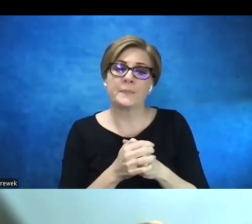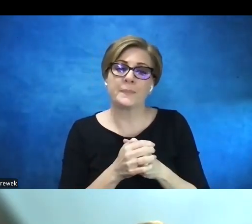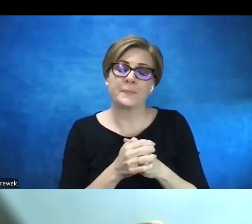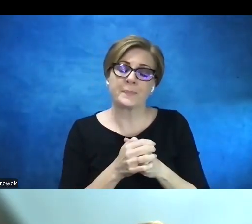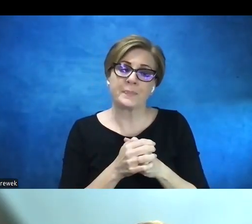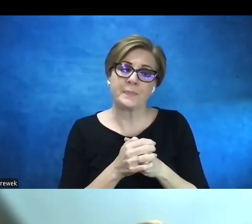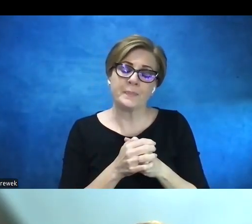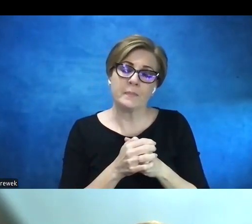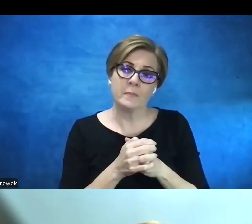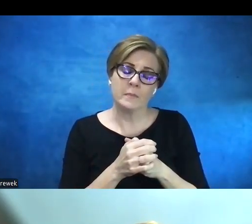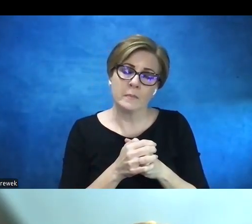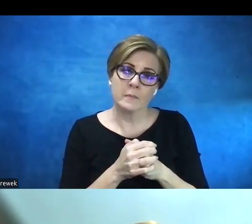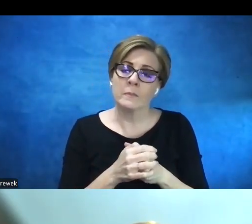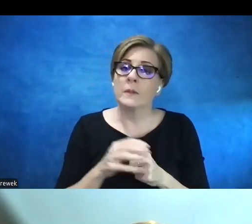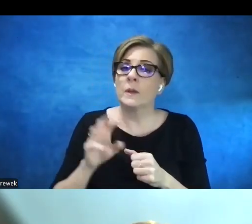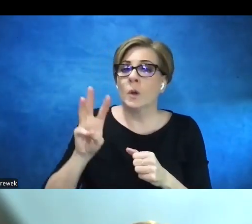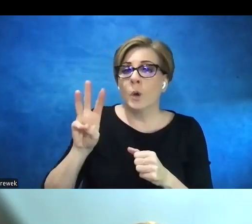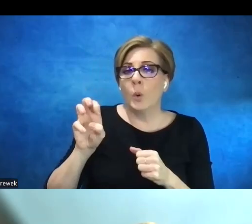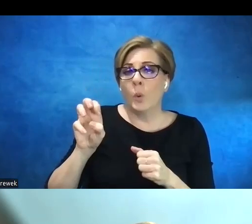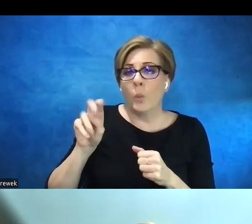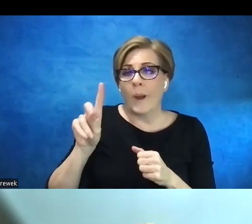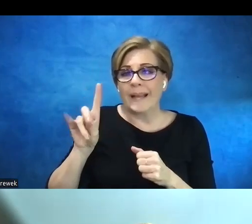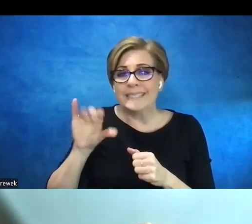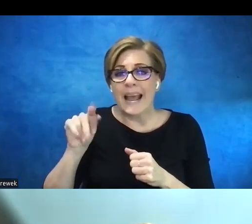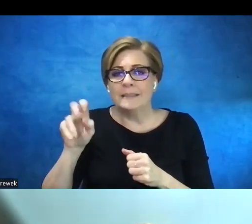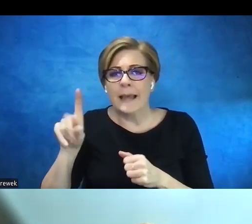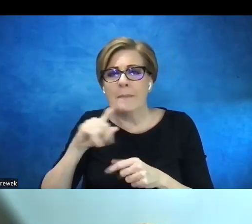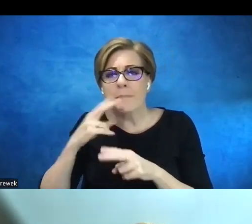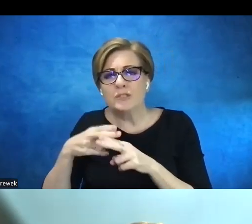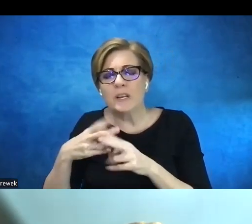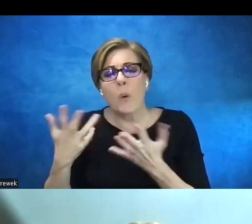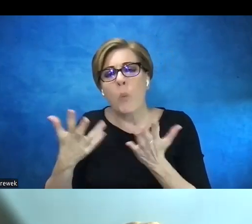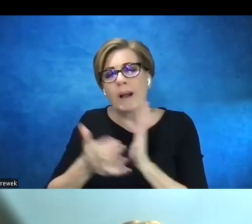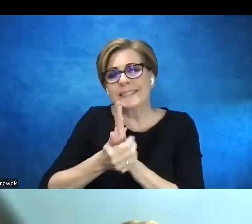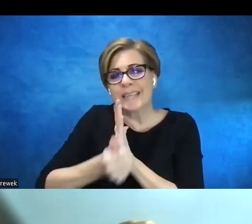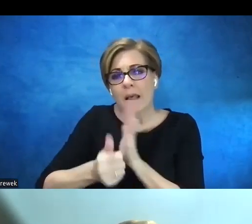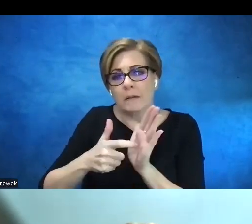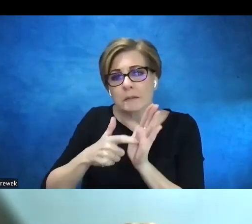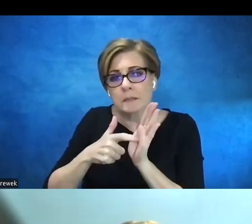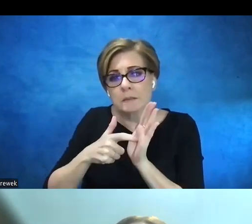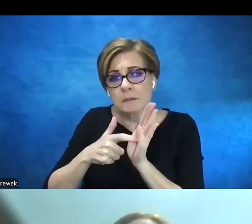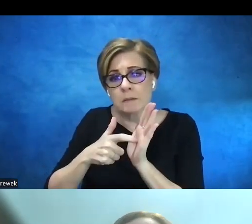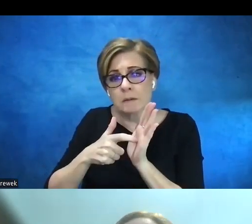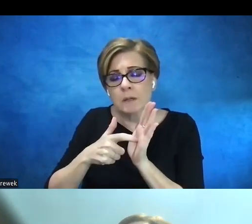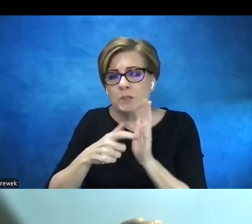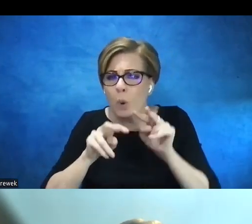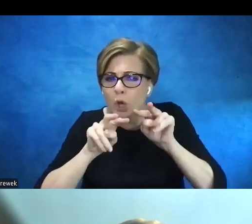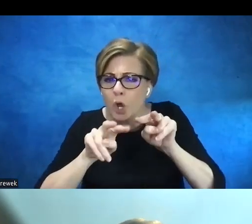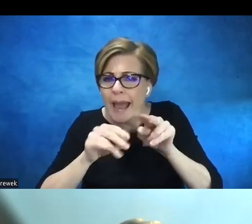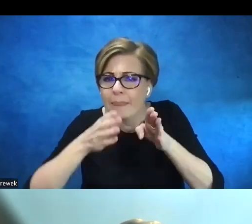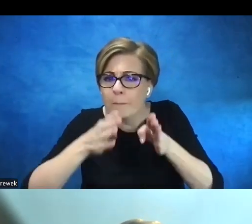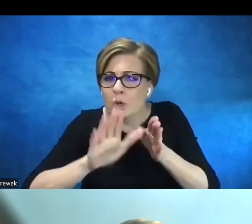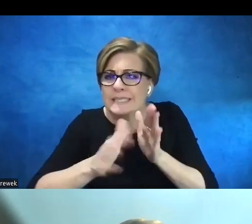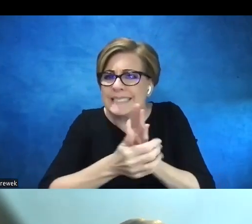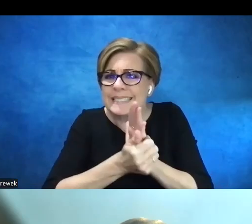think Wendy and Ted had touched on, it's the skill sets. Let's look at somebody's skill sets rather than their